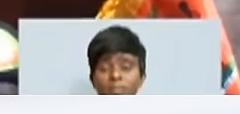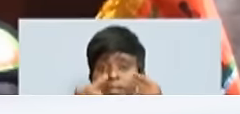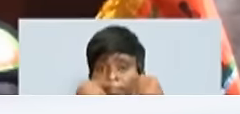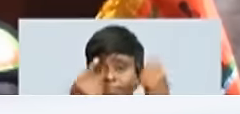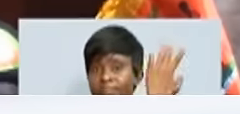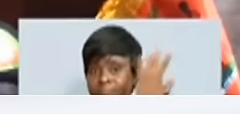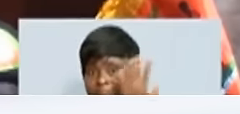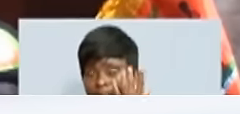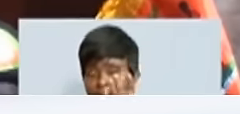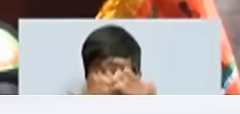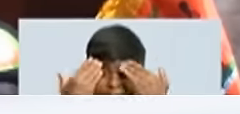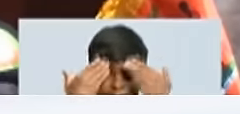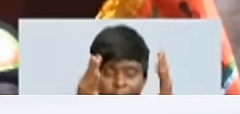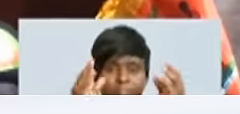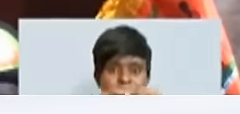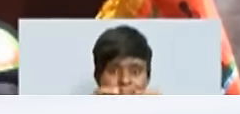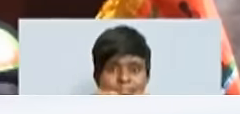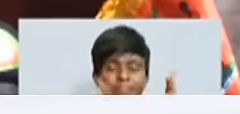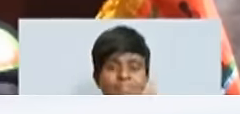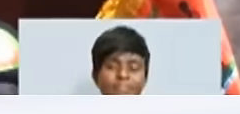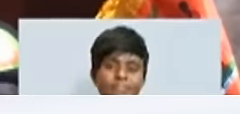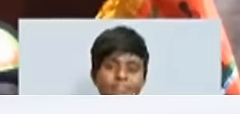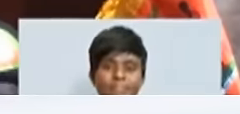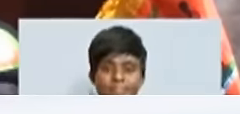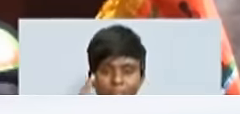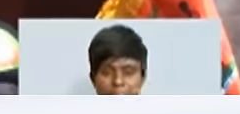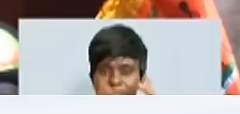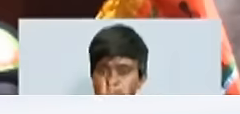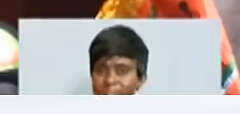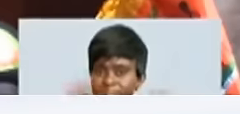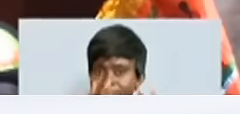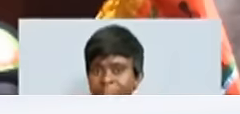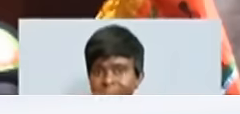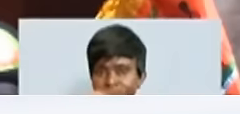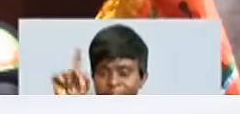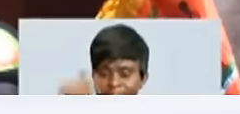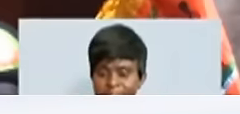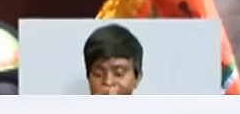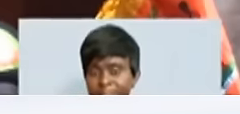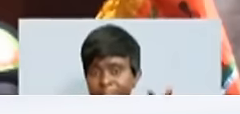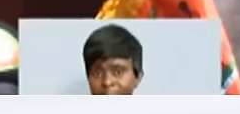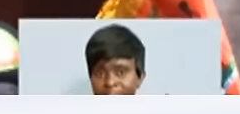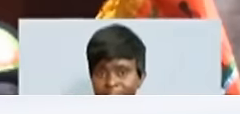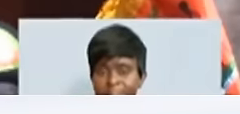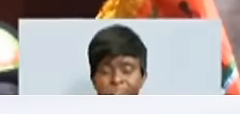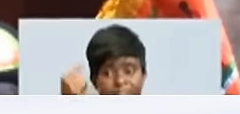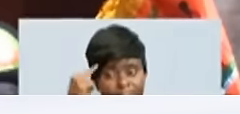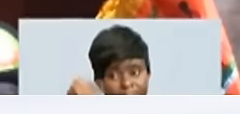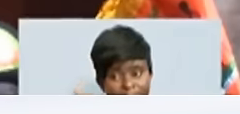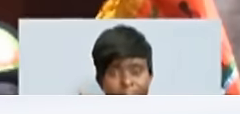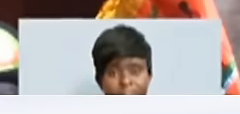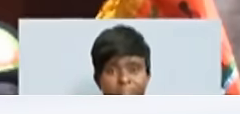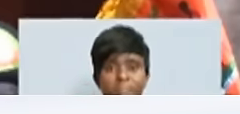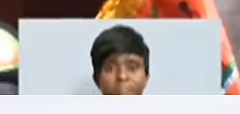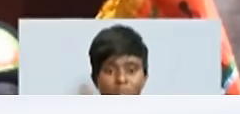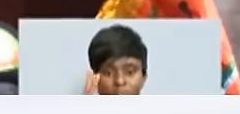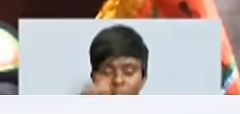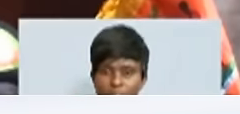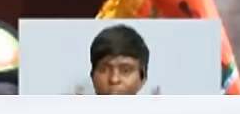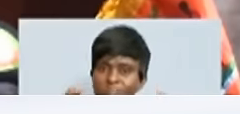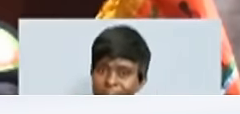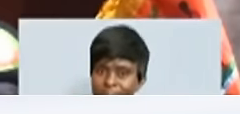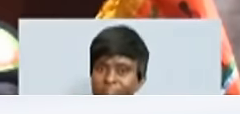increasing awareness among citizens on the importance of paying tax. Government, however, will